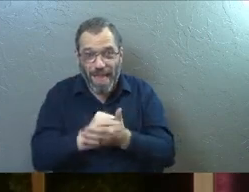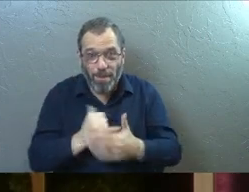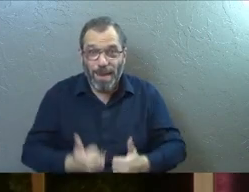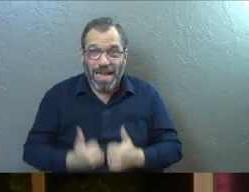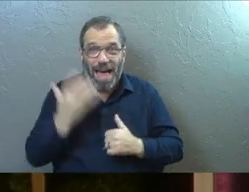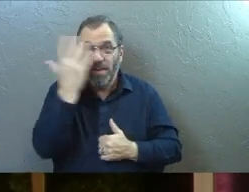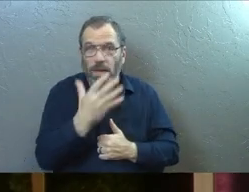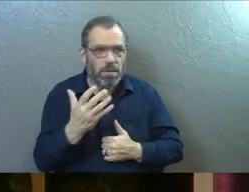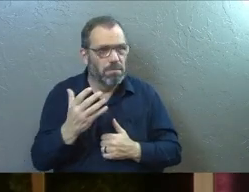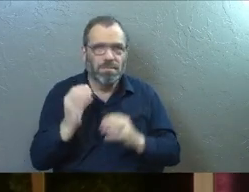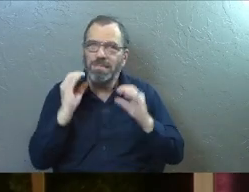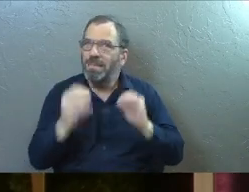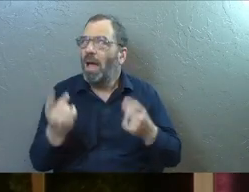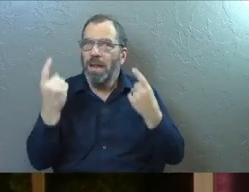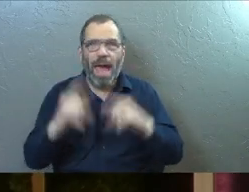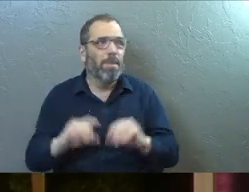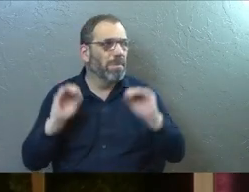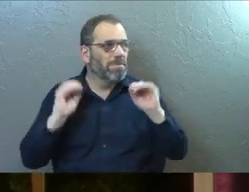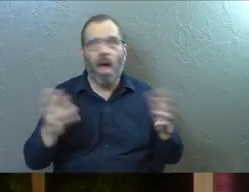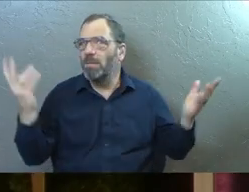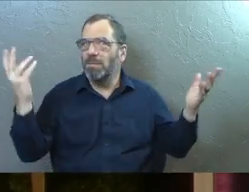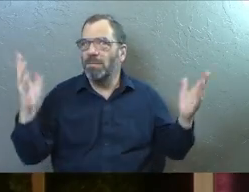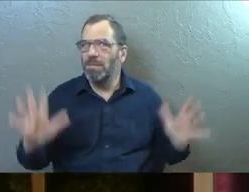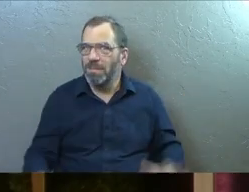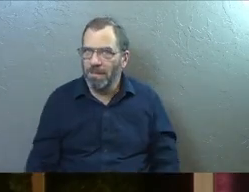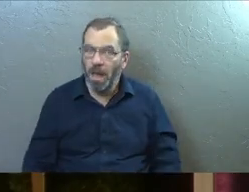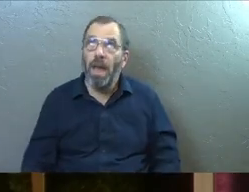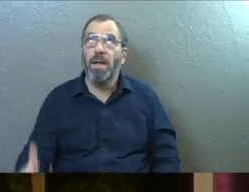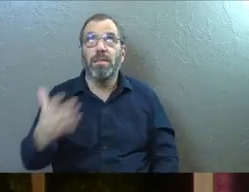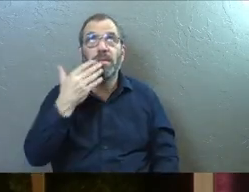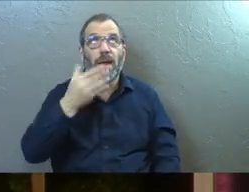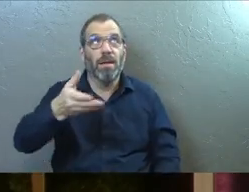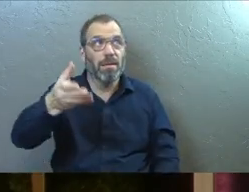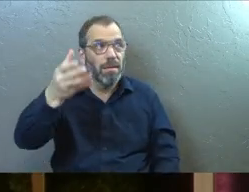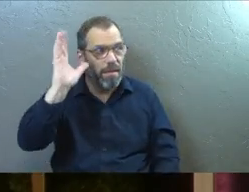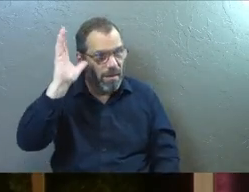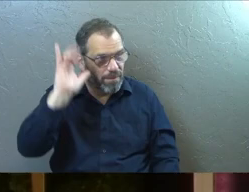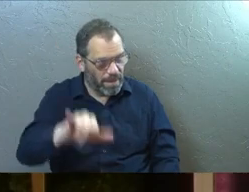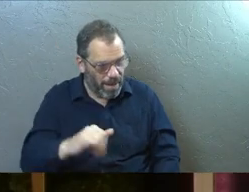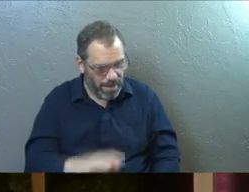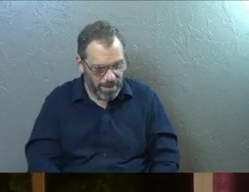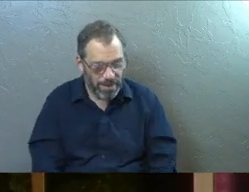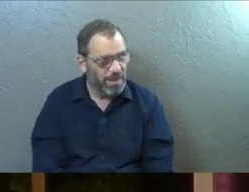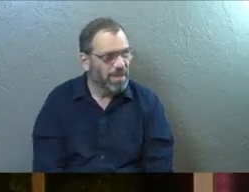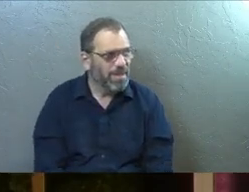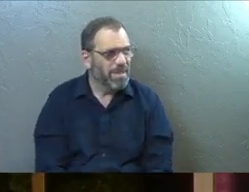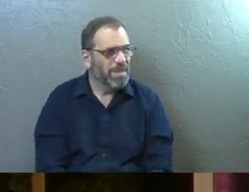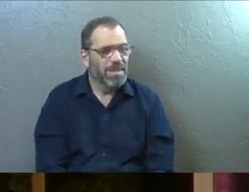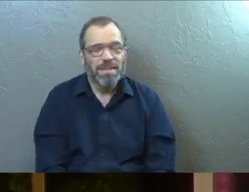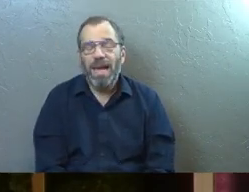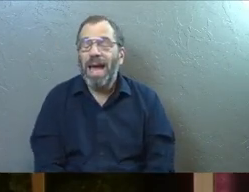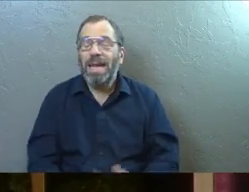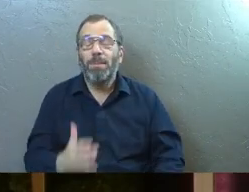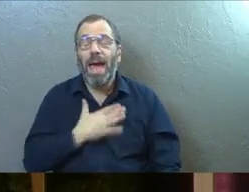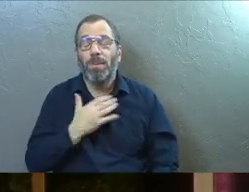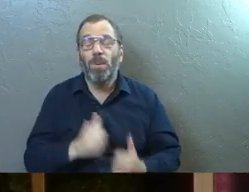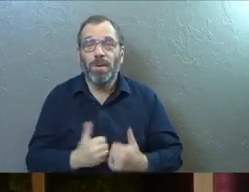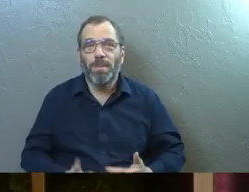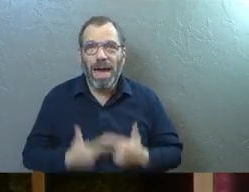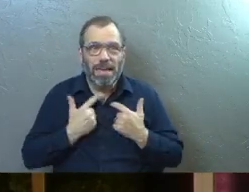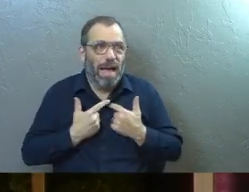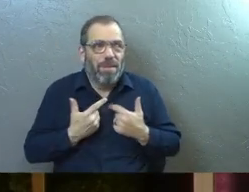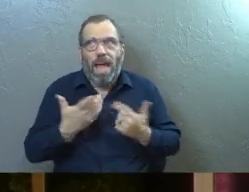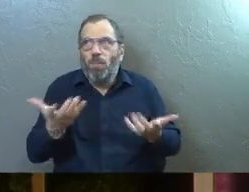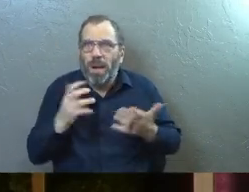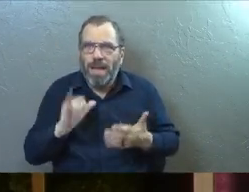is going to look, none of that is how my life looks now. And thank God for it. And I'm so happy with where my life is, and I would have it no